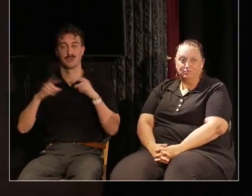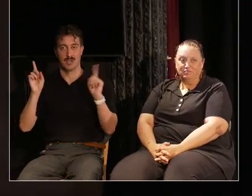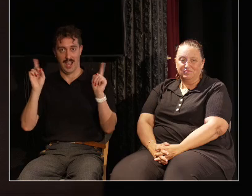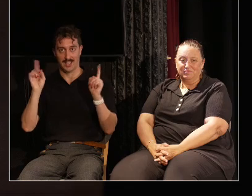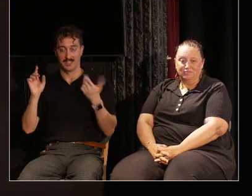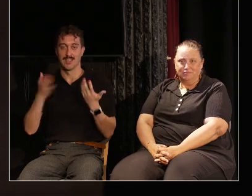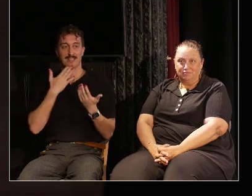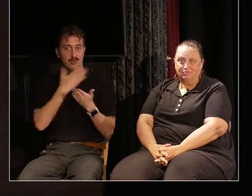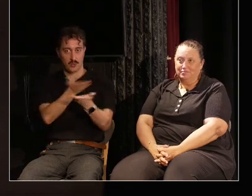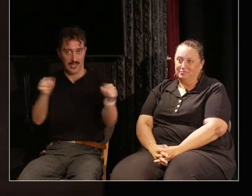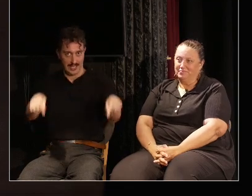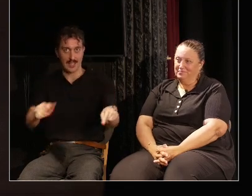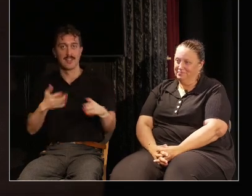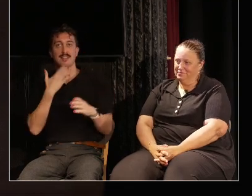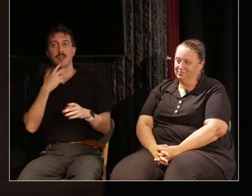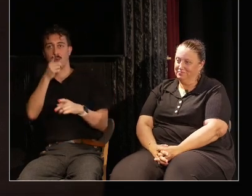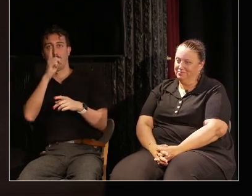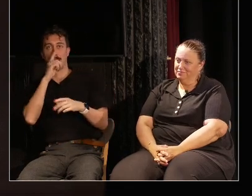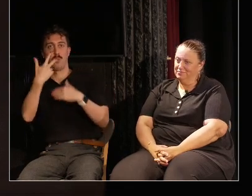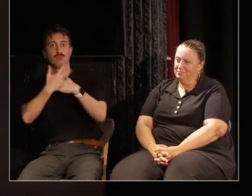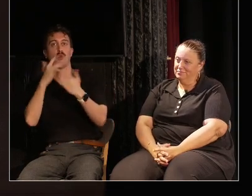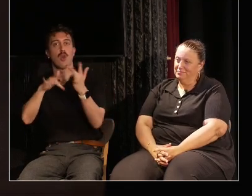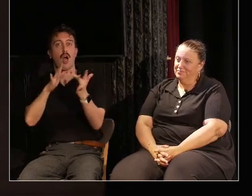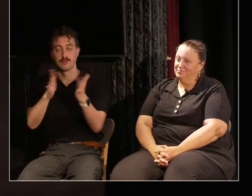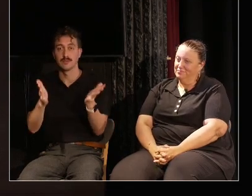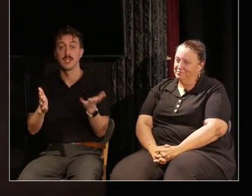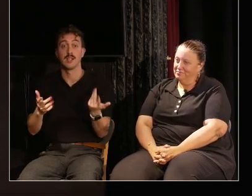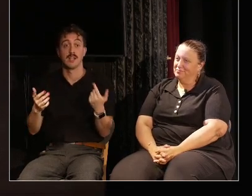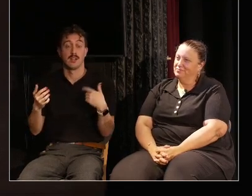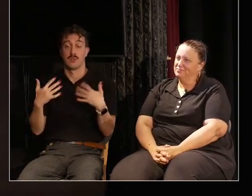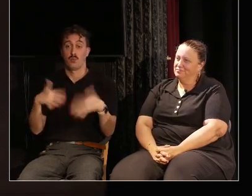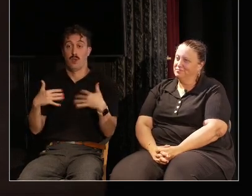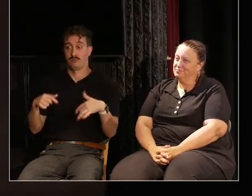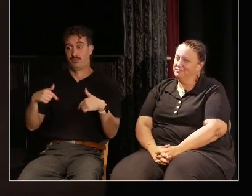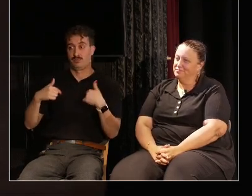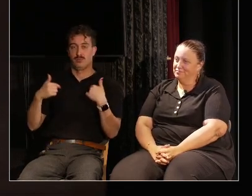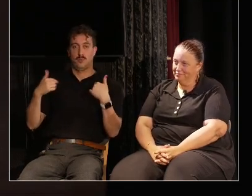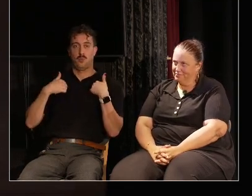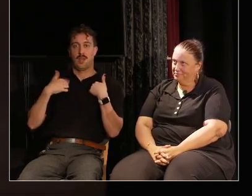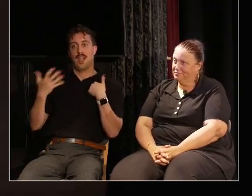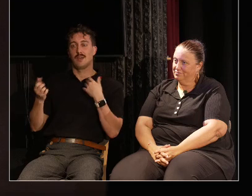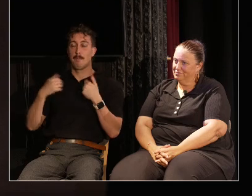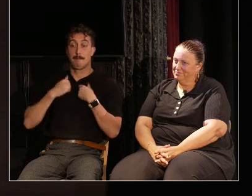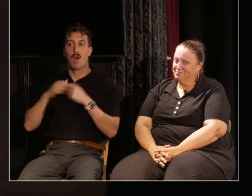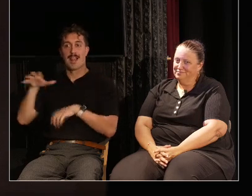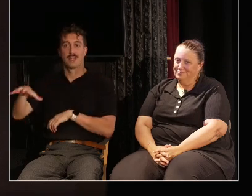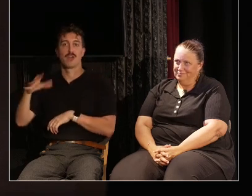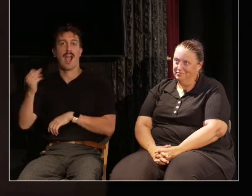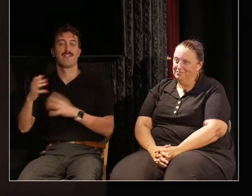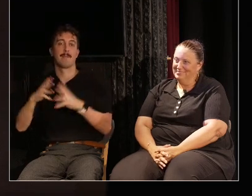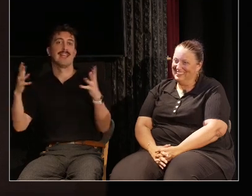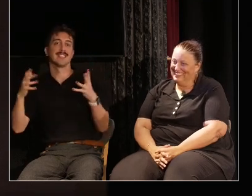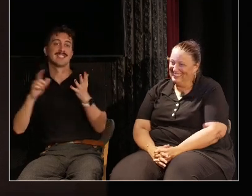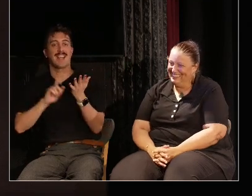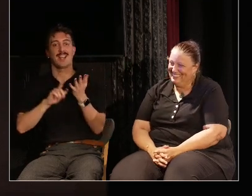as I said, to represent probably the biggest LGBTQI plus community in the country. The census will tell us if that's true or not, but I'm hoping